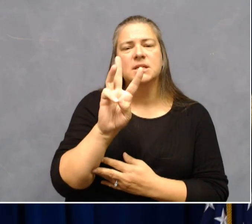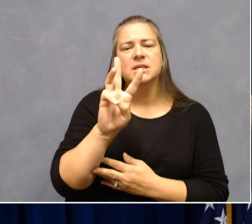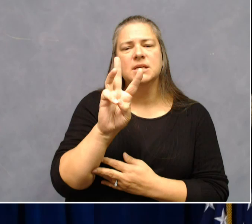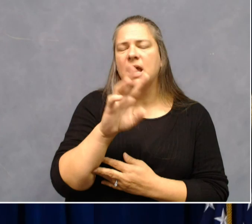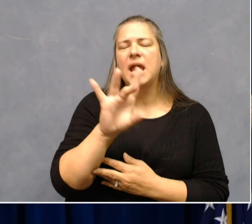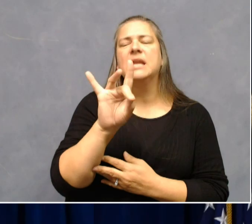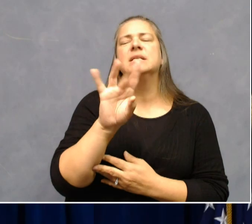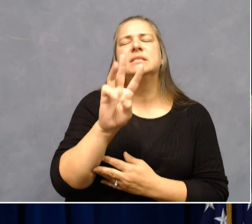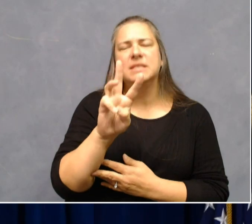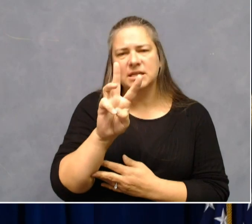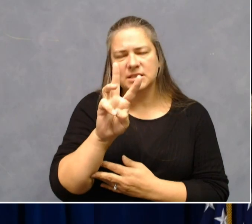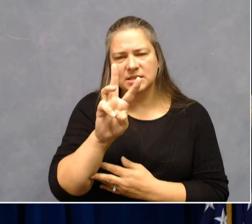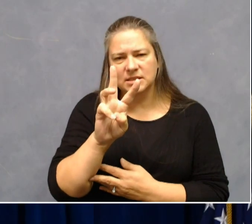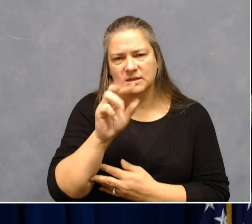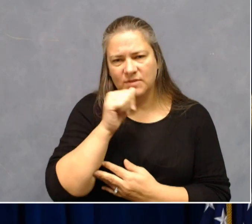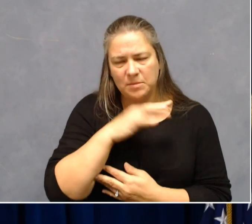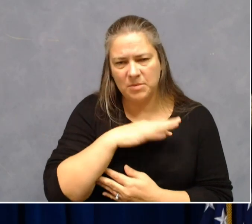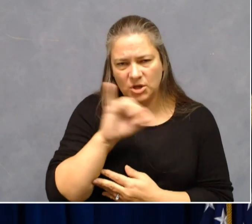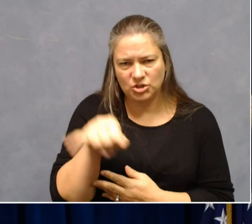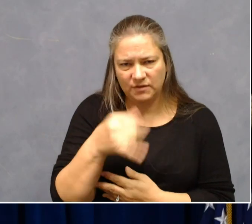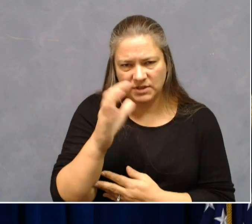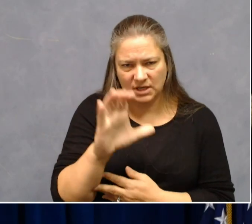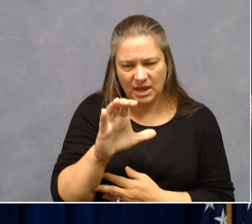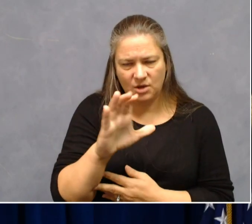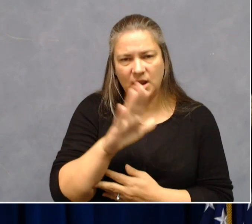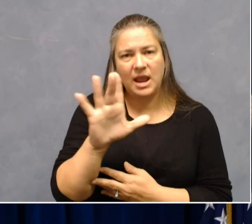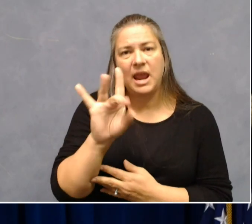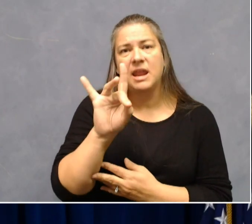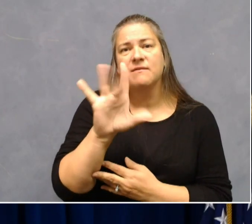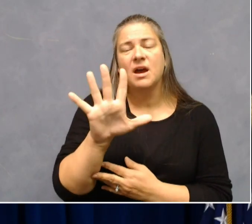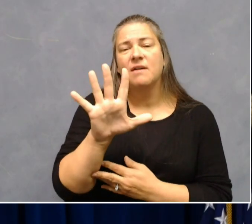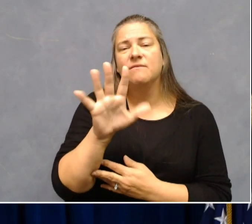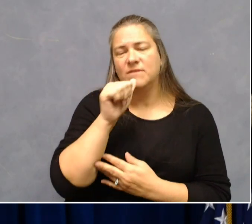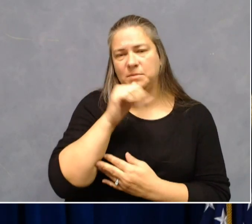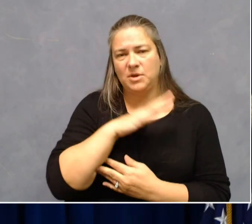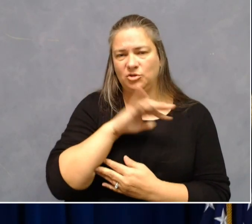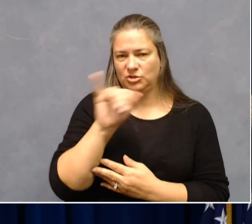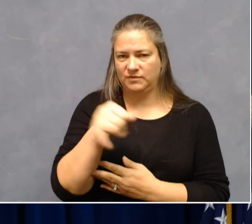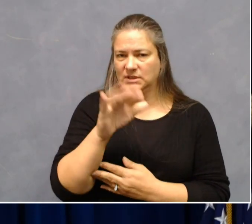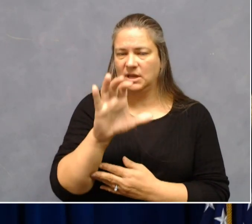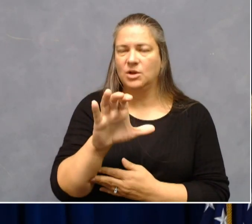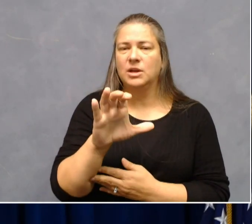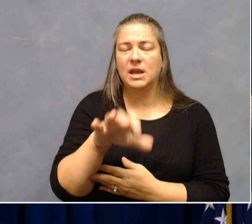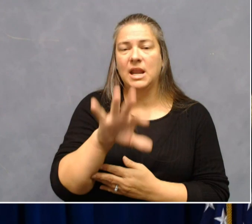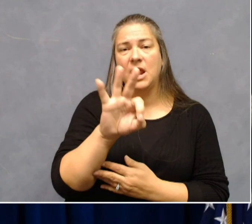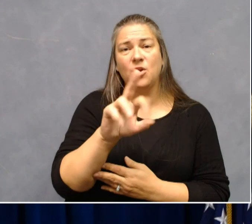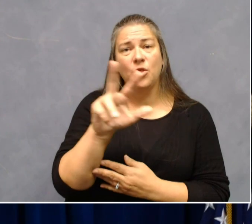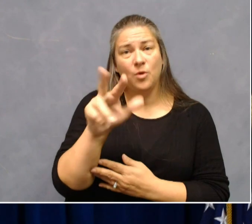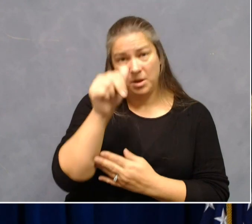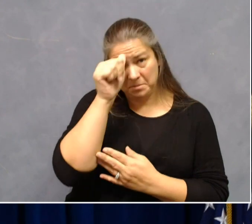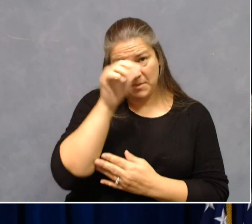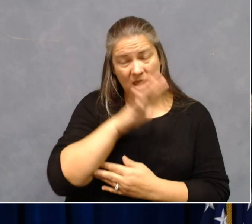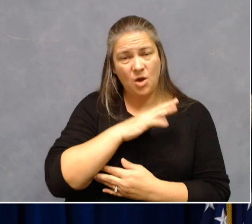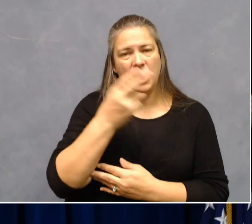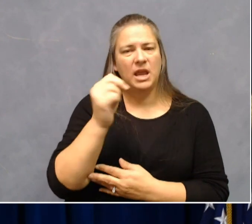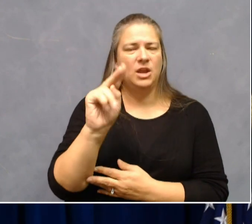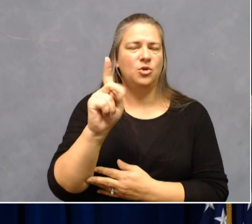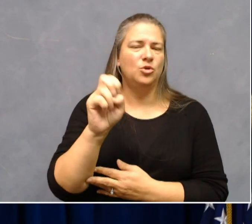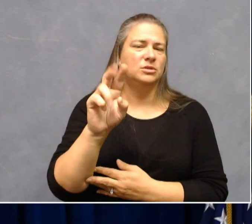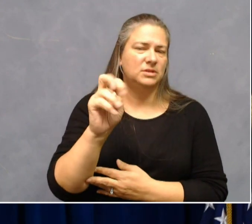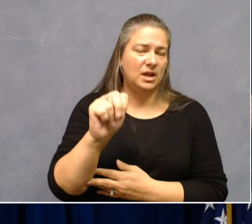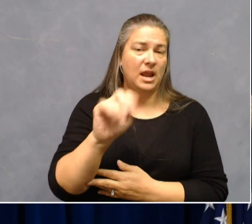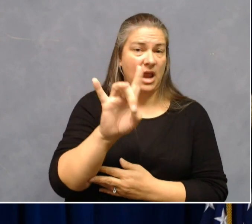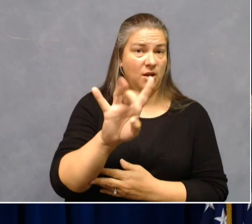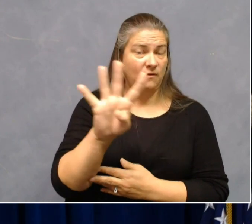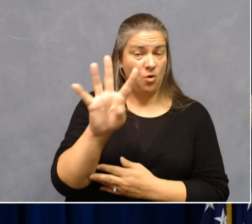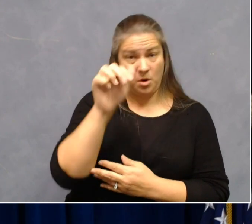86-year-old female from Jefferson, 85-year-old female from Jefferson, 93-year-old male from Henderson, 84-year-old male